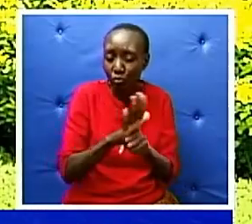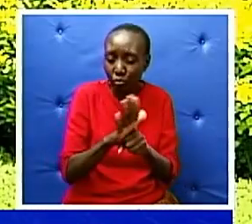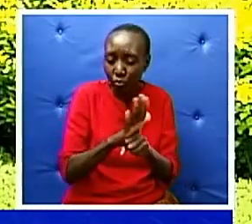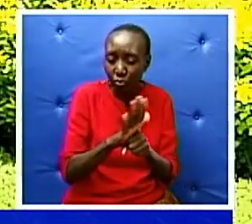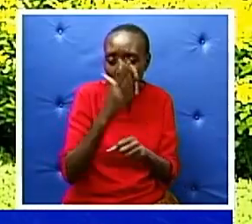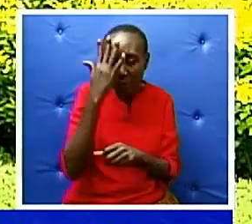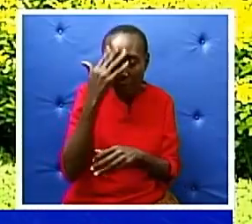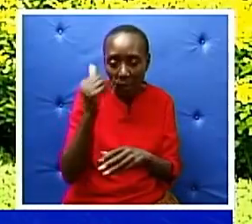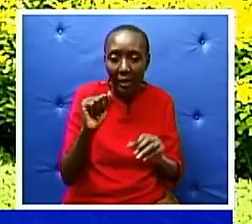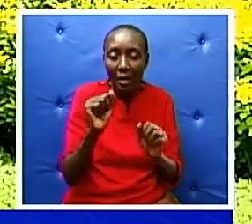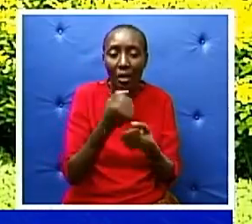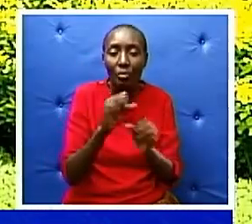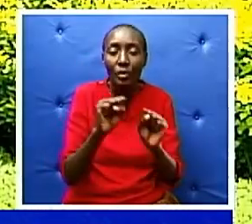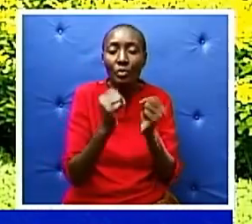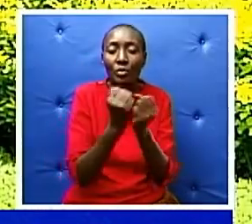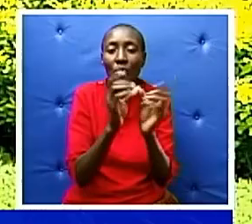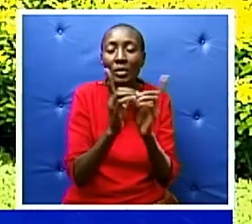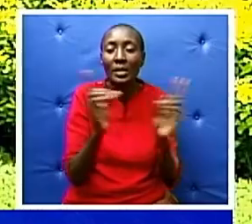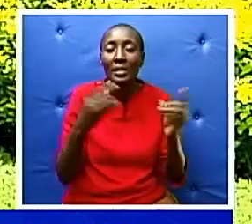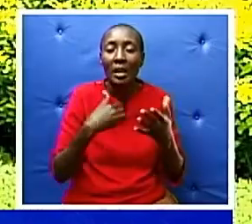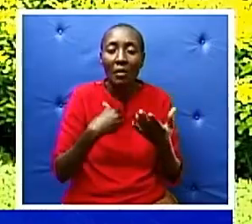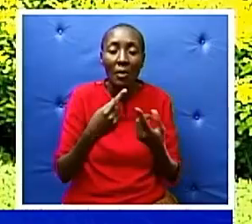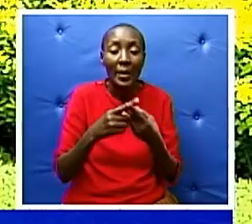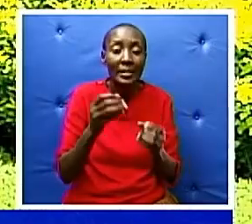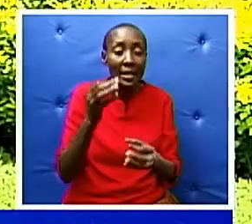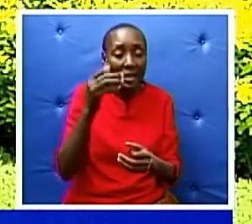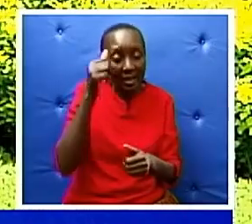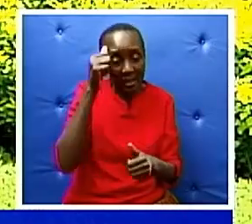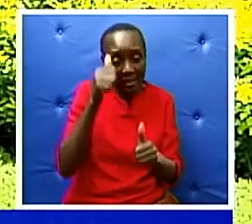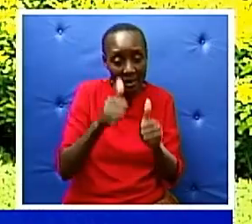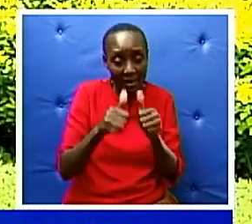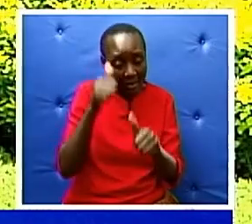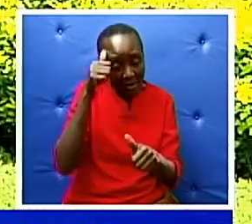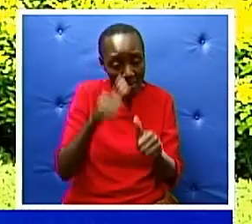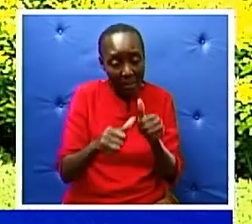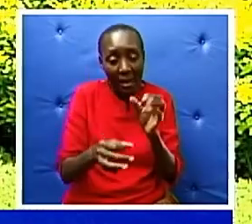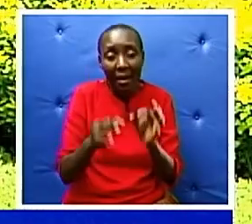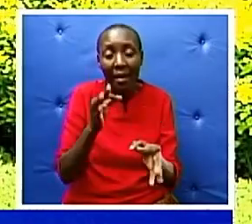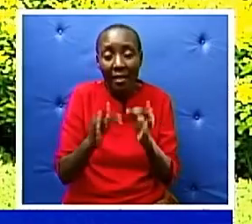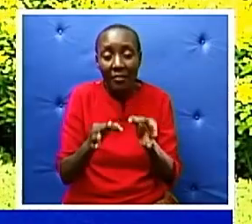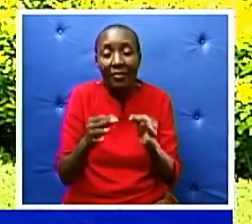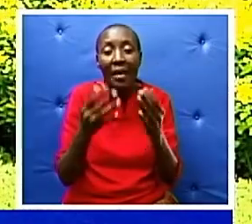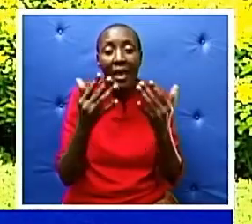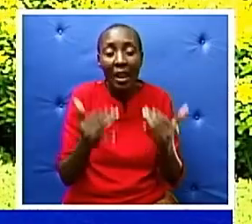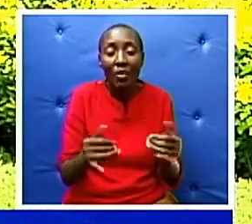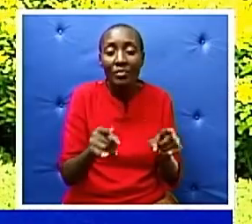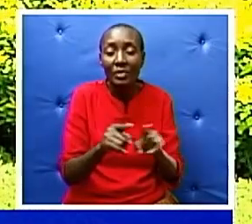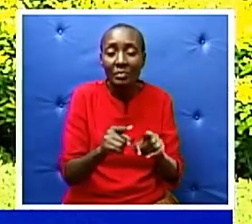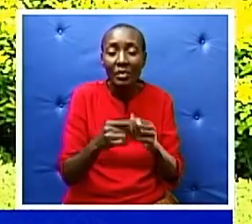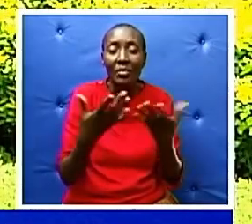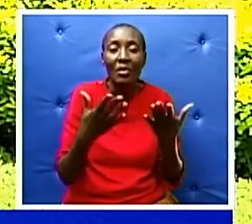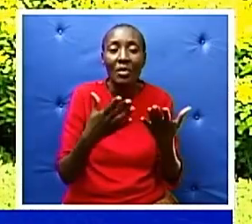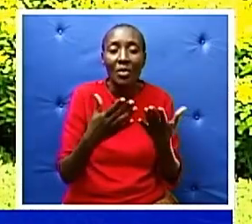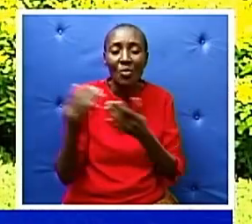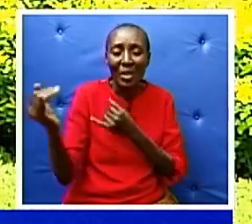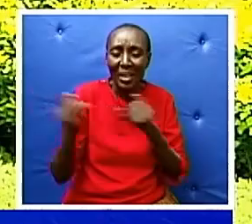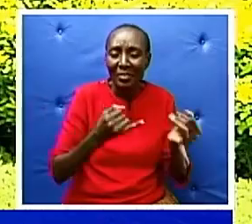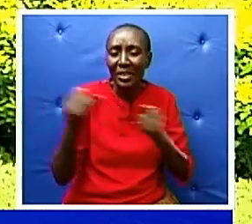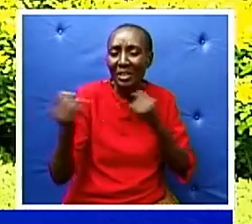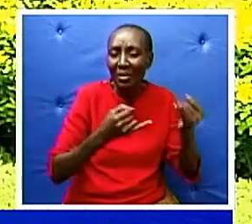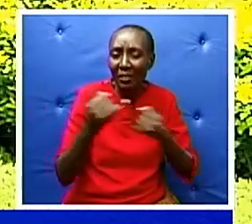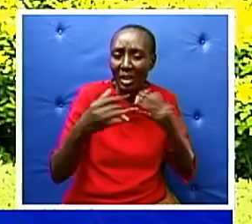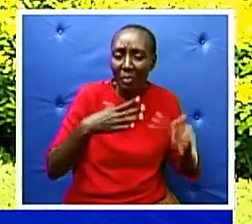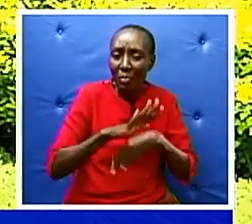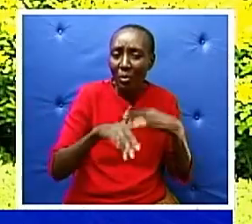if we had a rollout where we would be calling on everyone to go take vaccine, we would actually be creating a super spreader. Mm-hmm. By trying